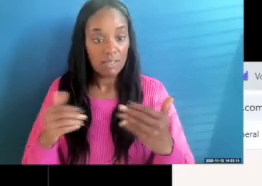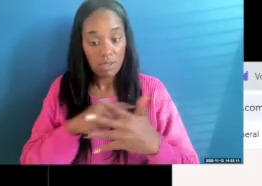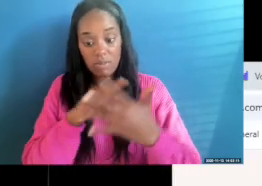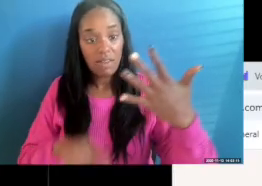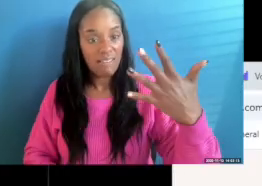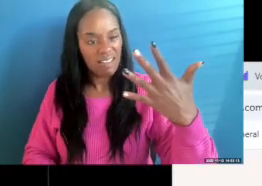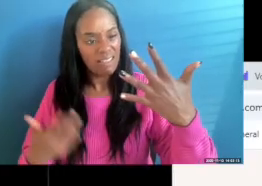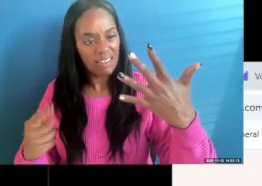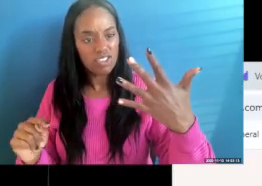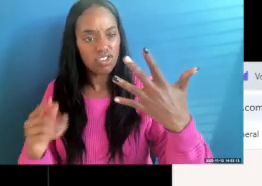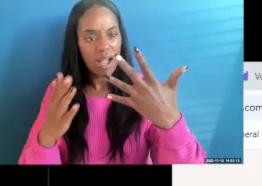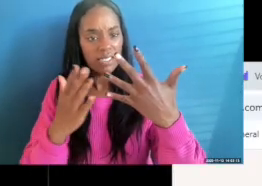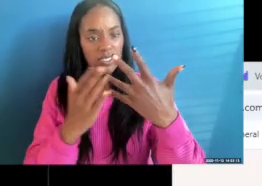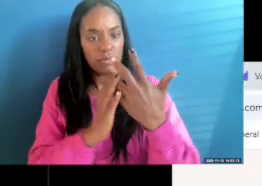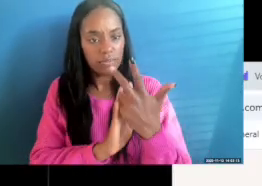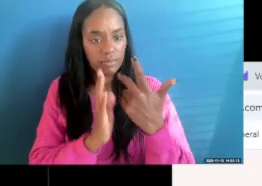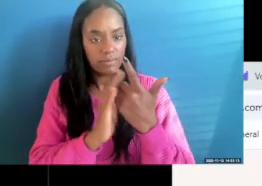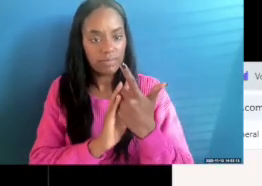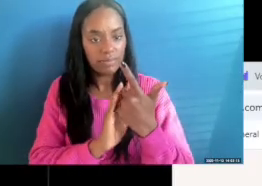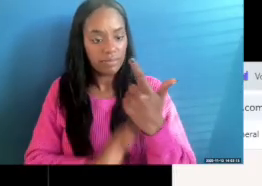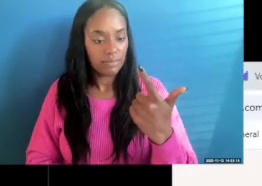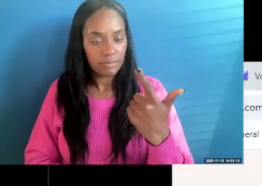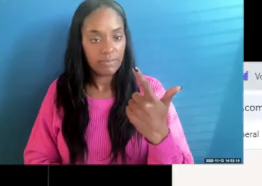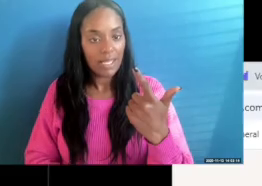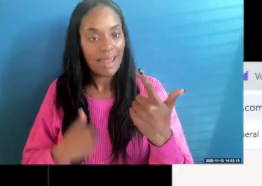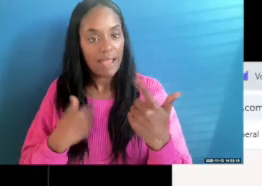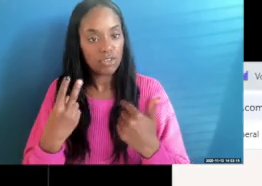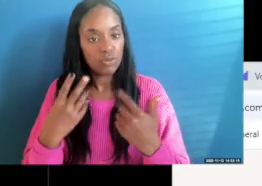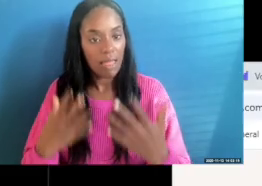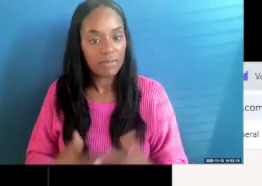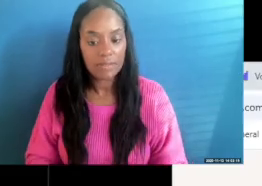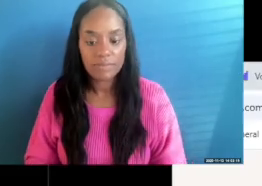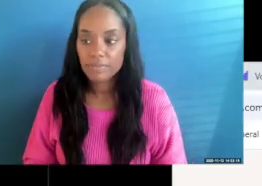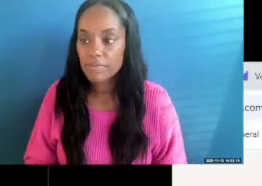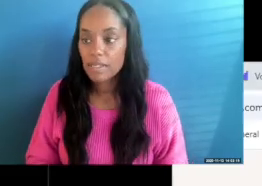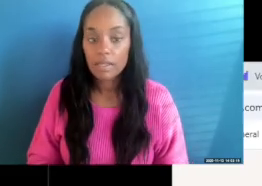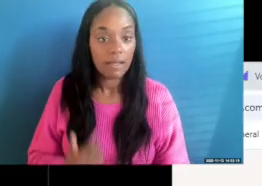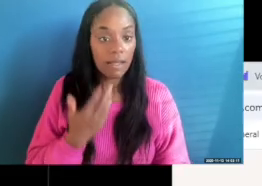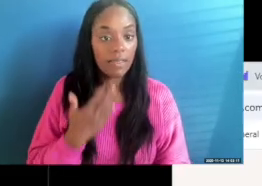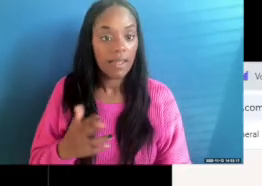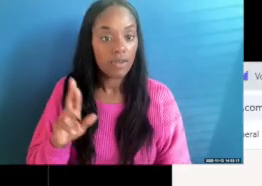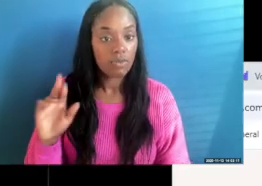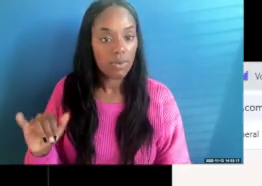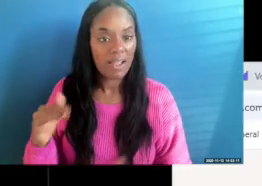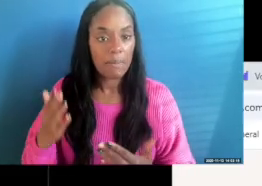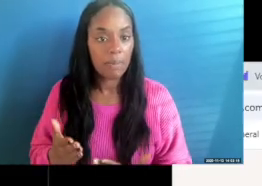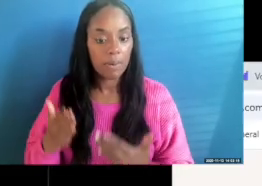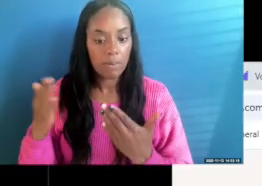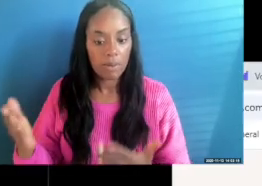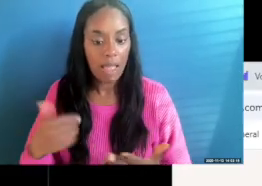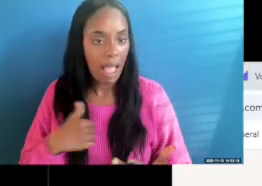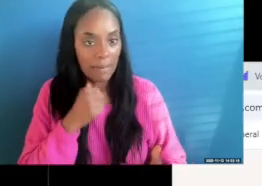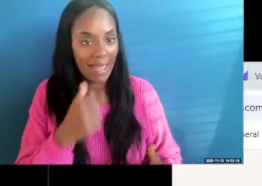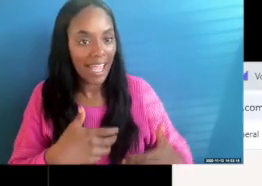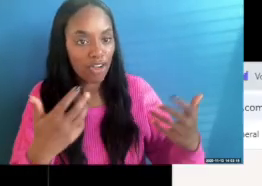solution. In this case, climate justice, environmental justice, economic justice, health justice, transportation justice. So let's try to knock